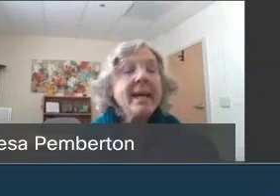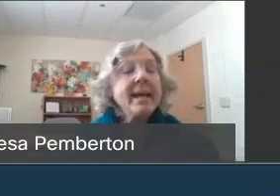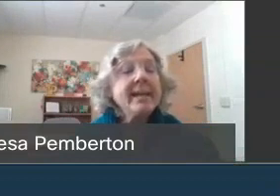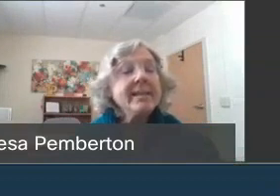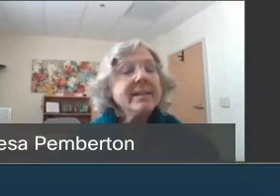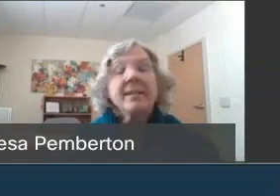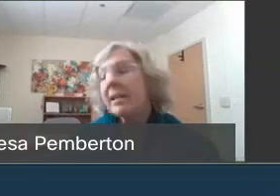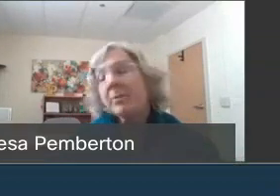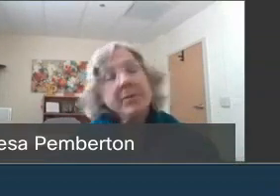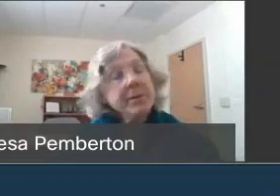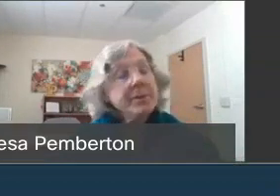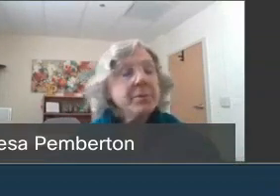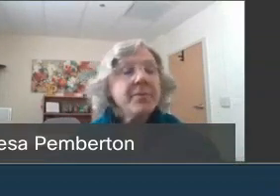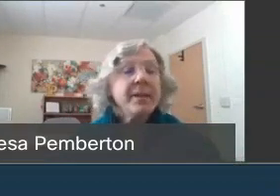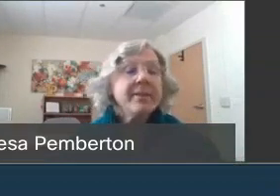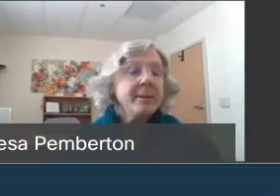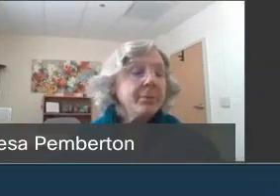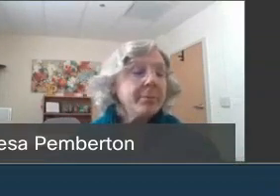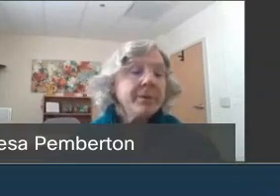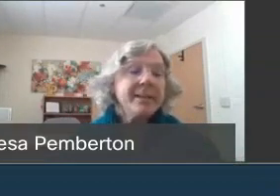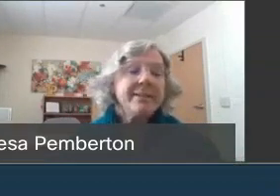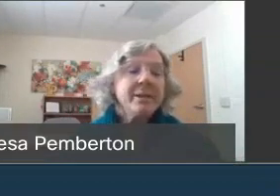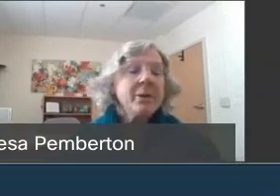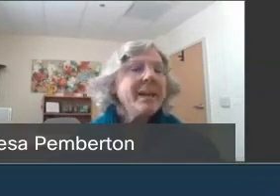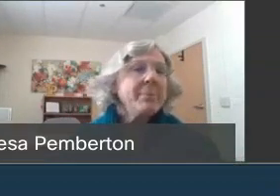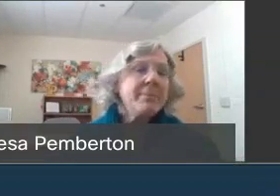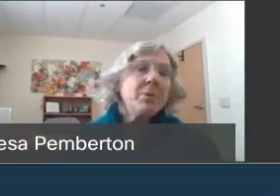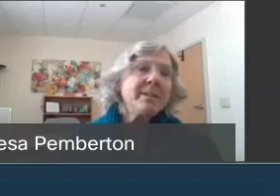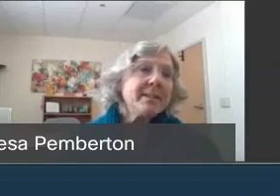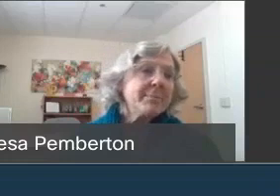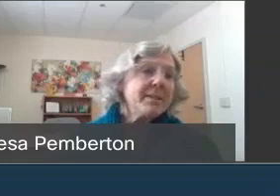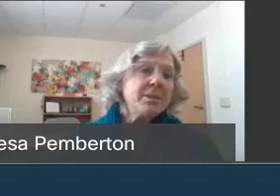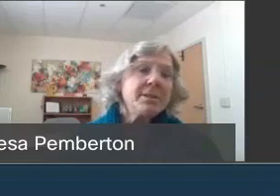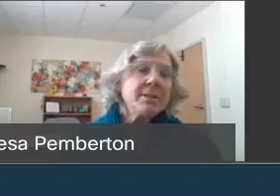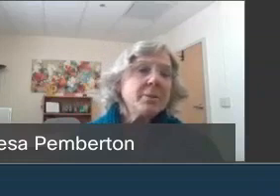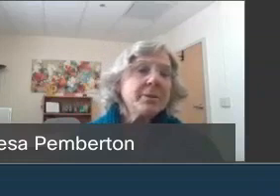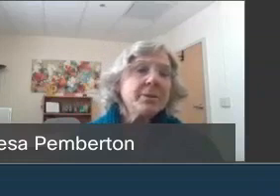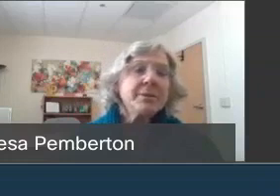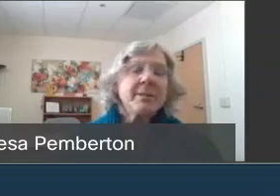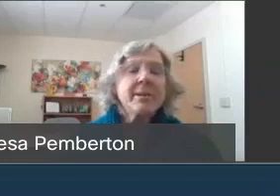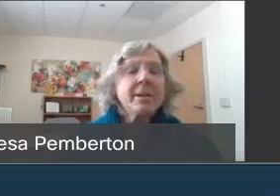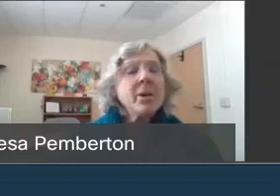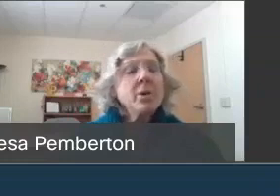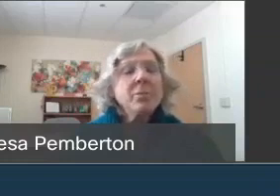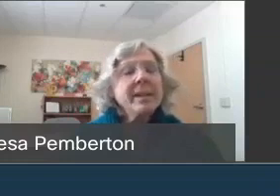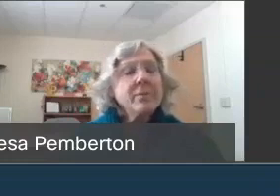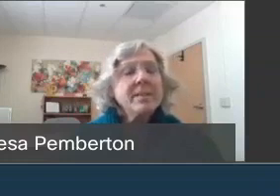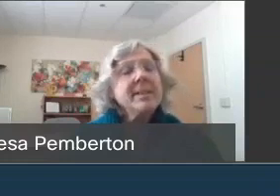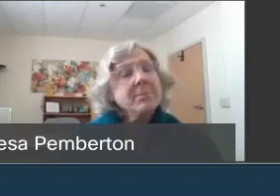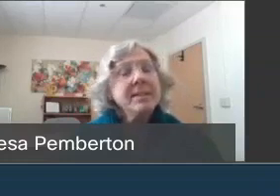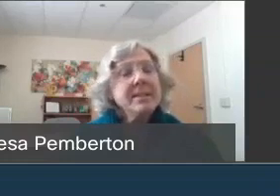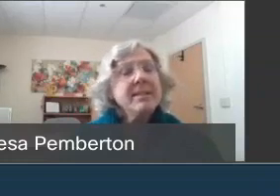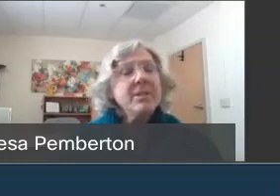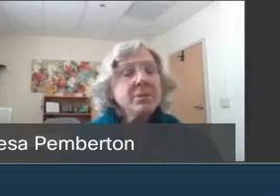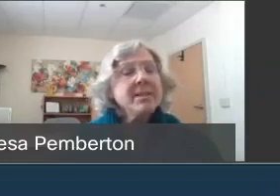way. And a lot of the referrals were very inappropriate. We had people with substance use disorders that really